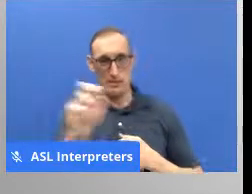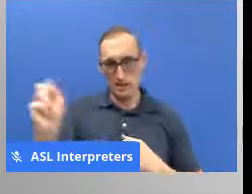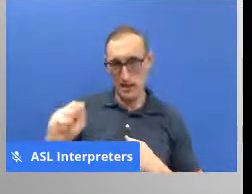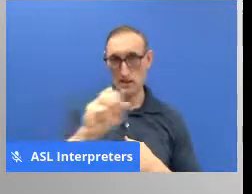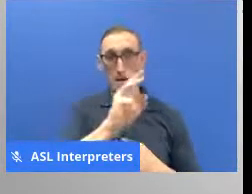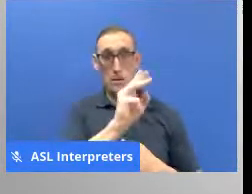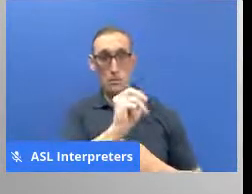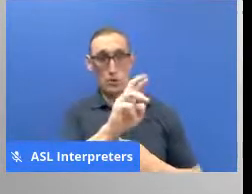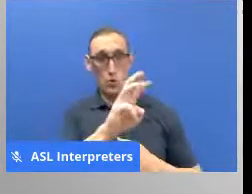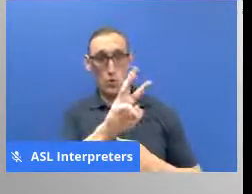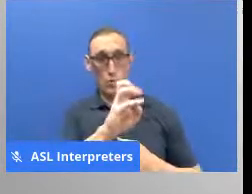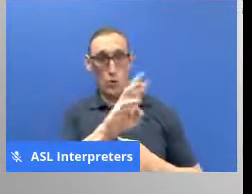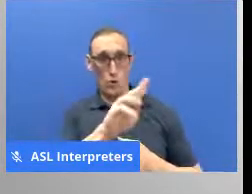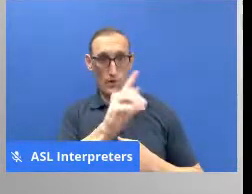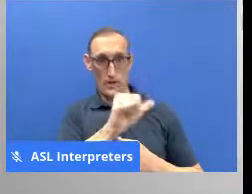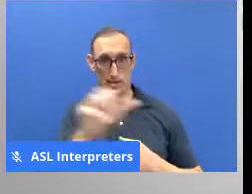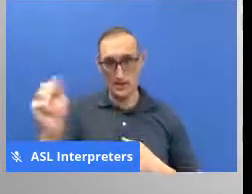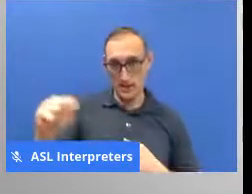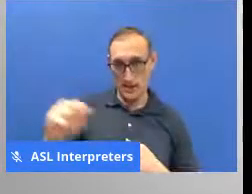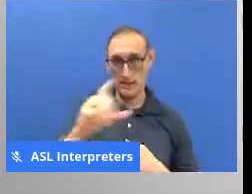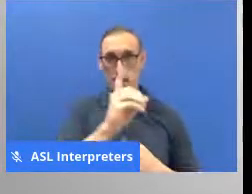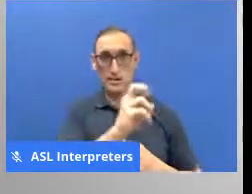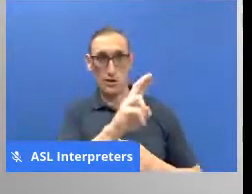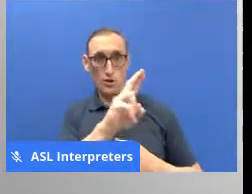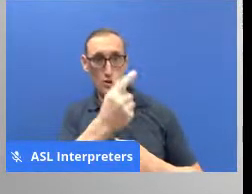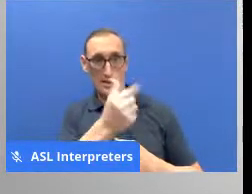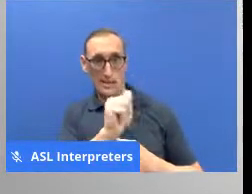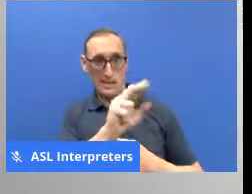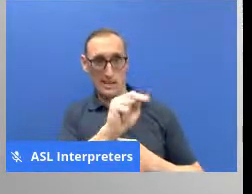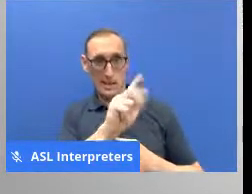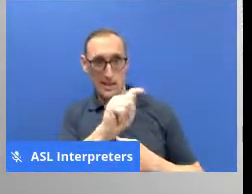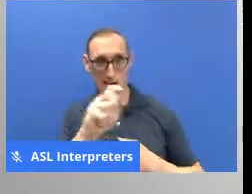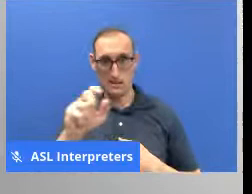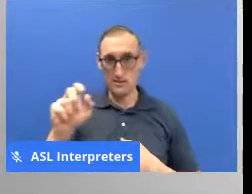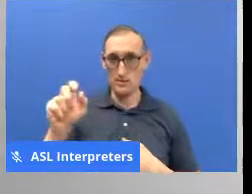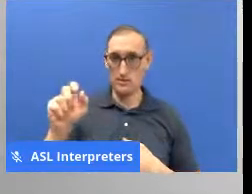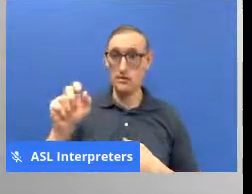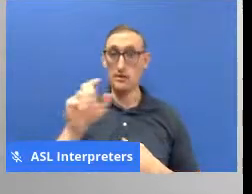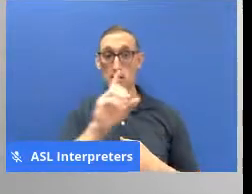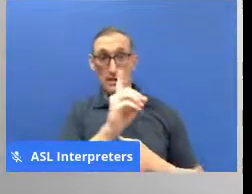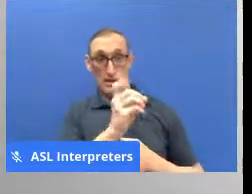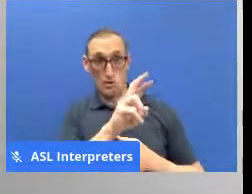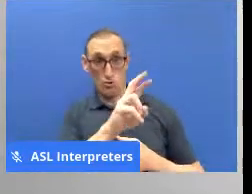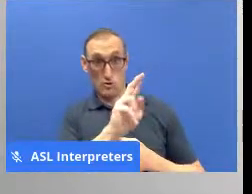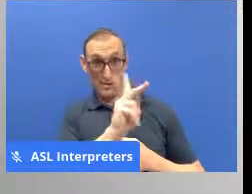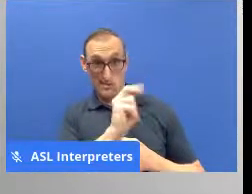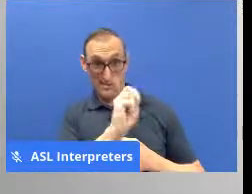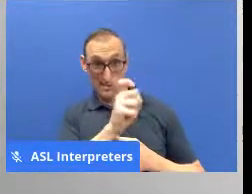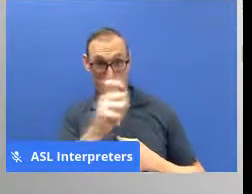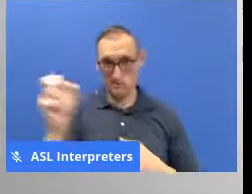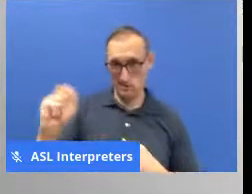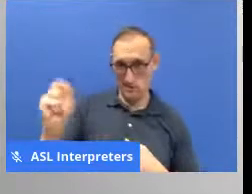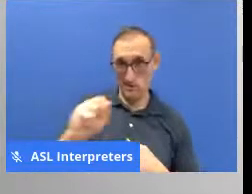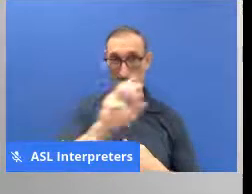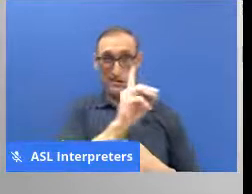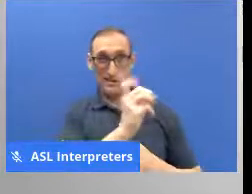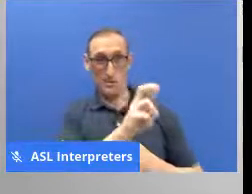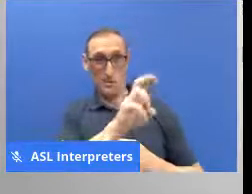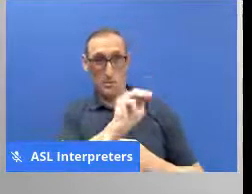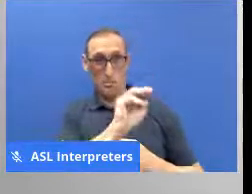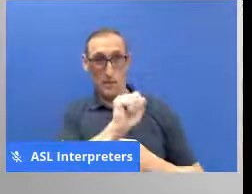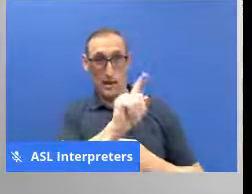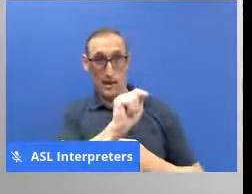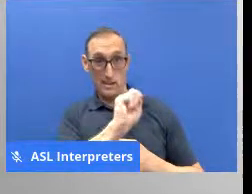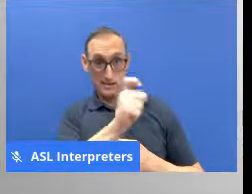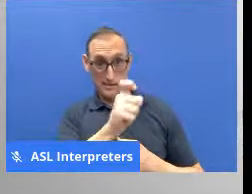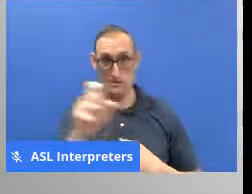Yes. Dr. Gant? Dr. Knox? Yes. And Dr. Maddox? Yes. So